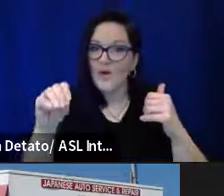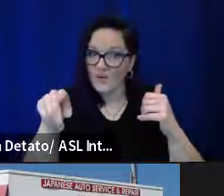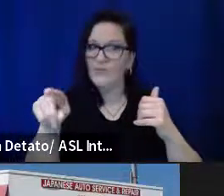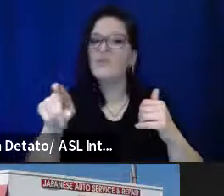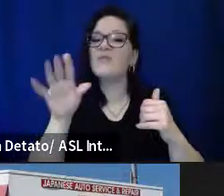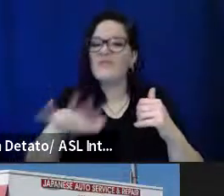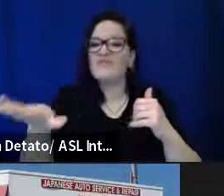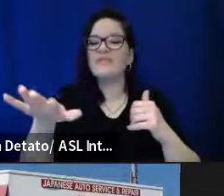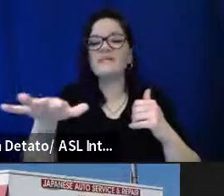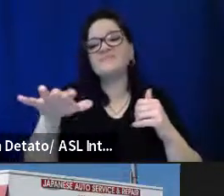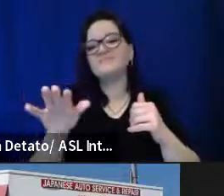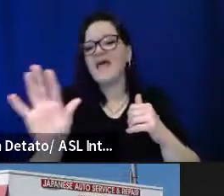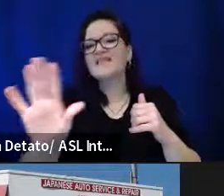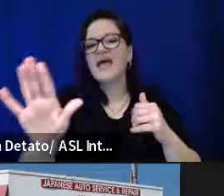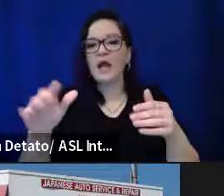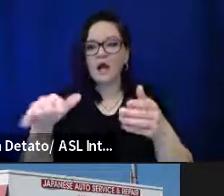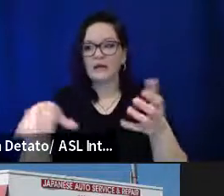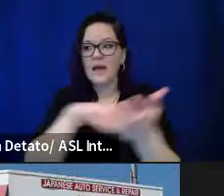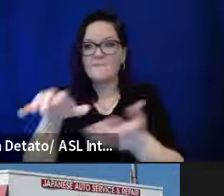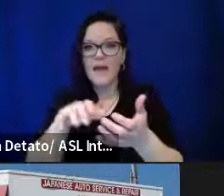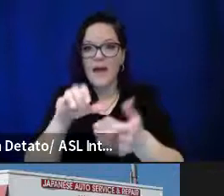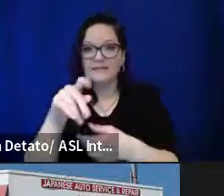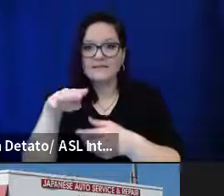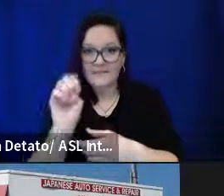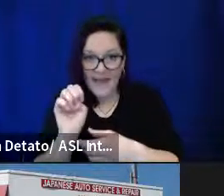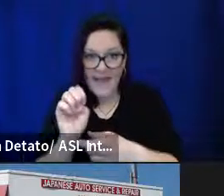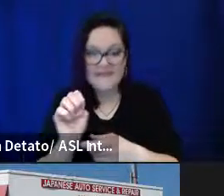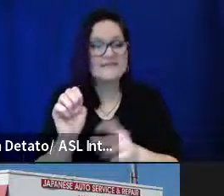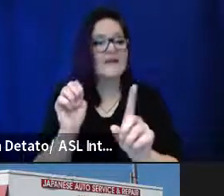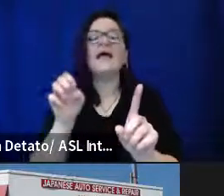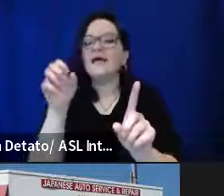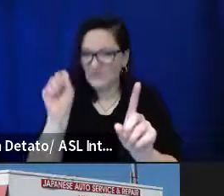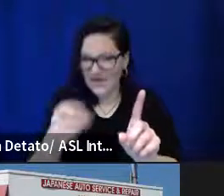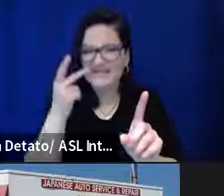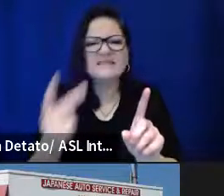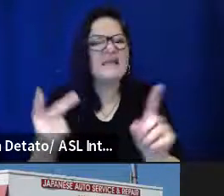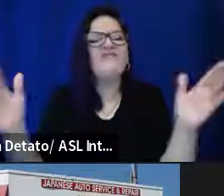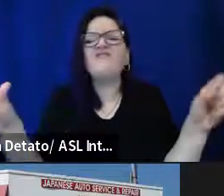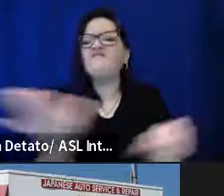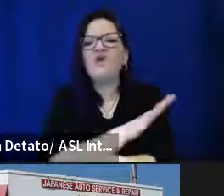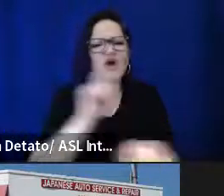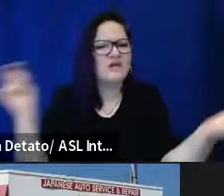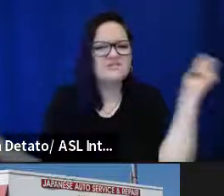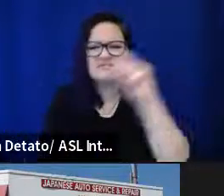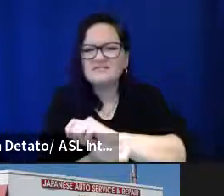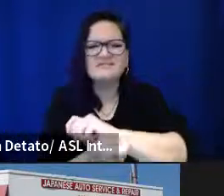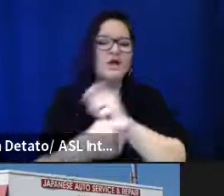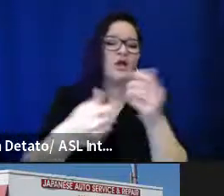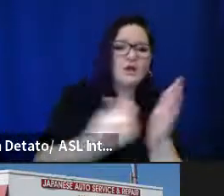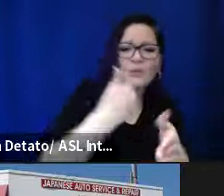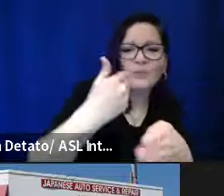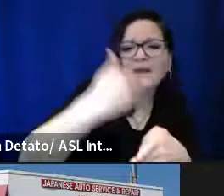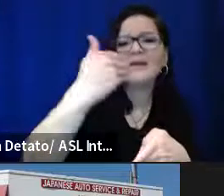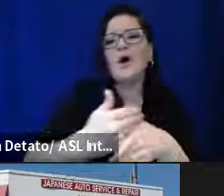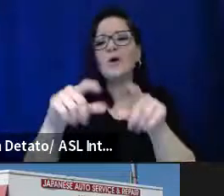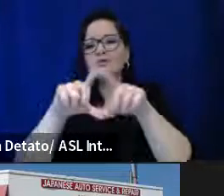March florist location, and you can see that they've done a total transformation, installing windows, some masonry work, and lighting